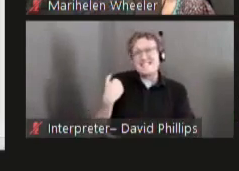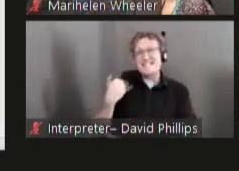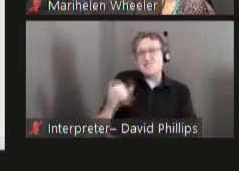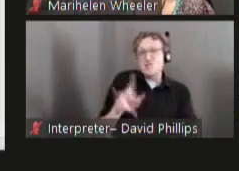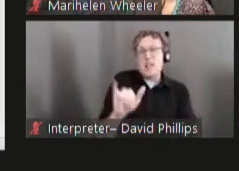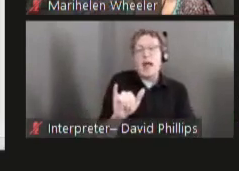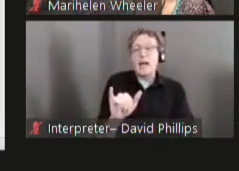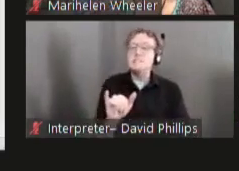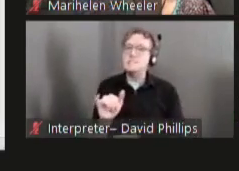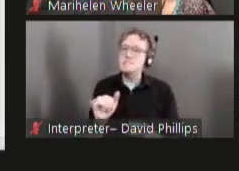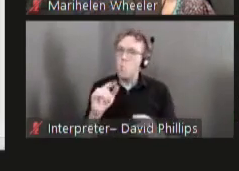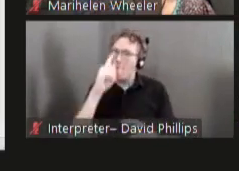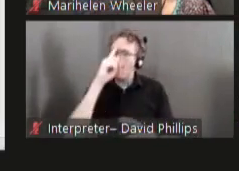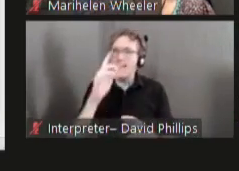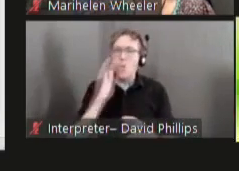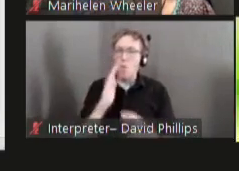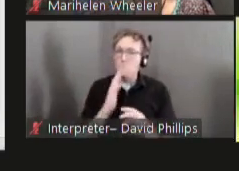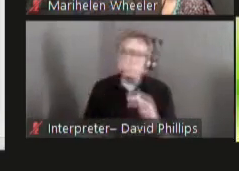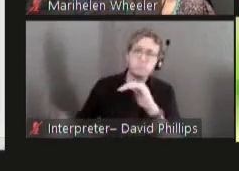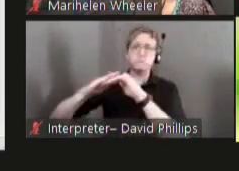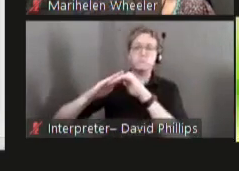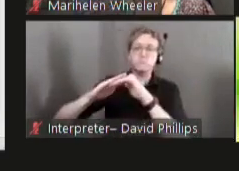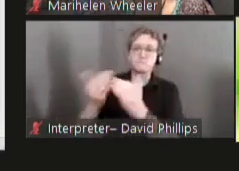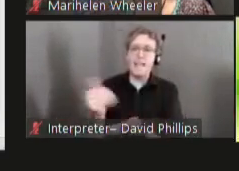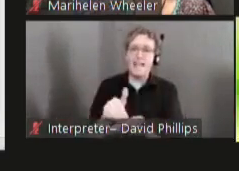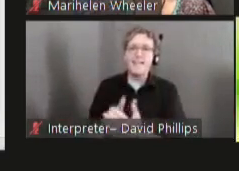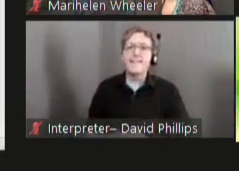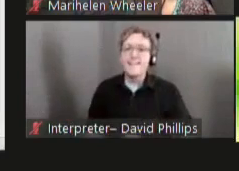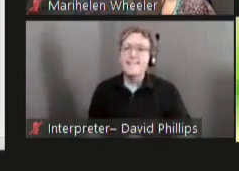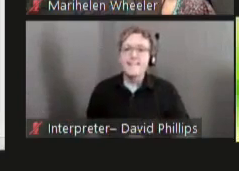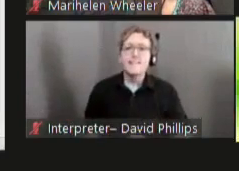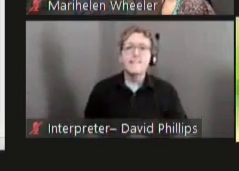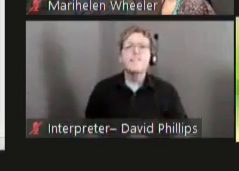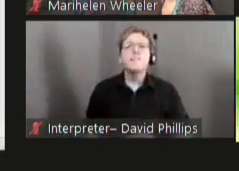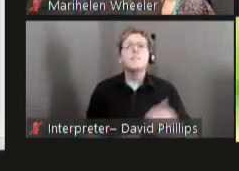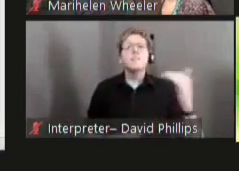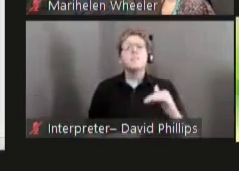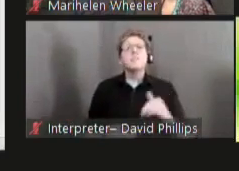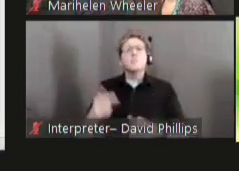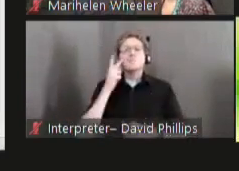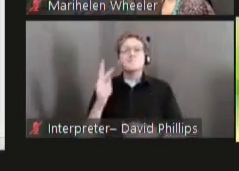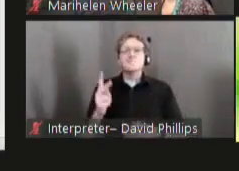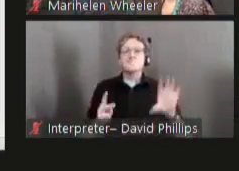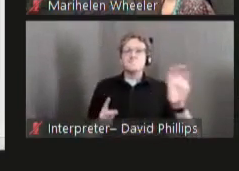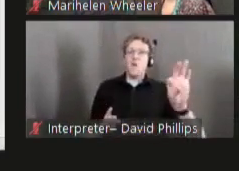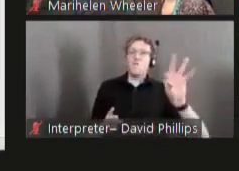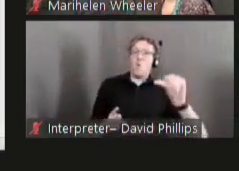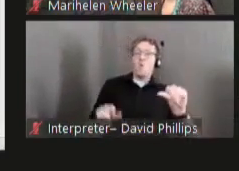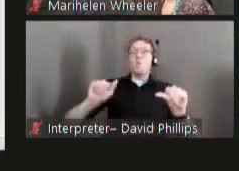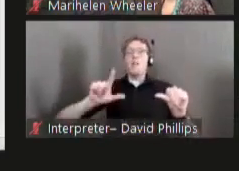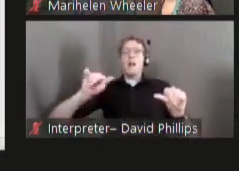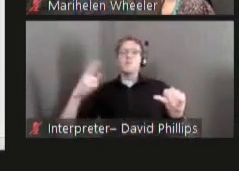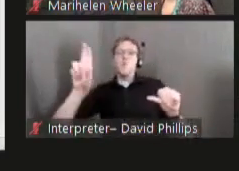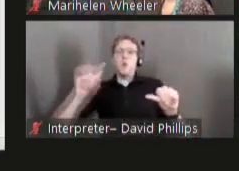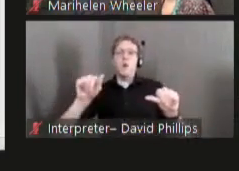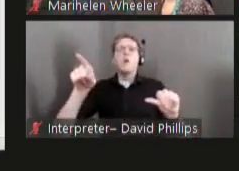will significantly go up. What we have seen here in Alachua, so this sudden spike, both in number of